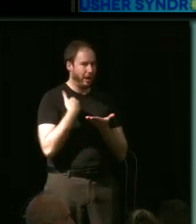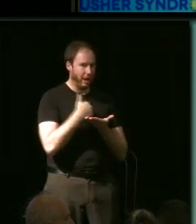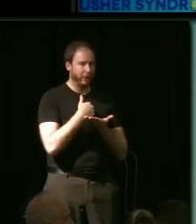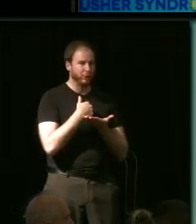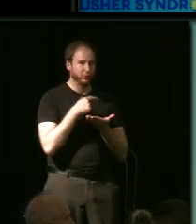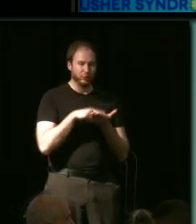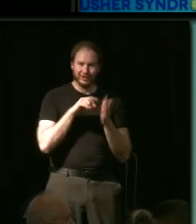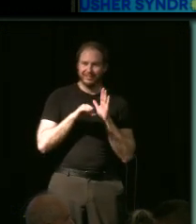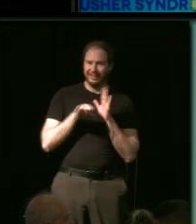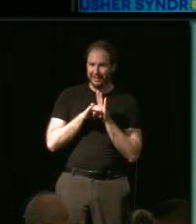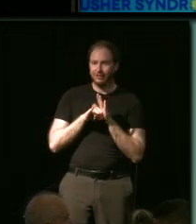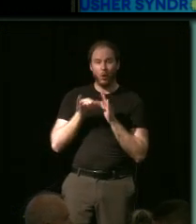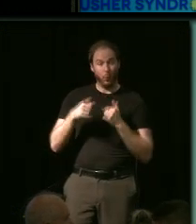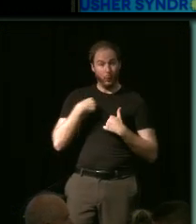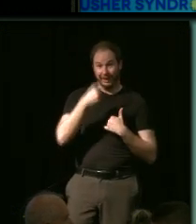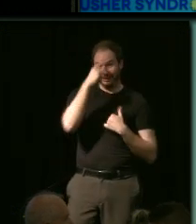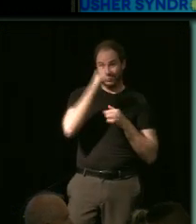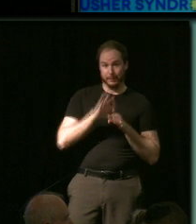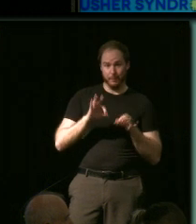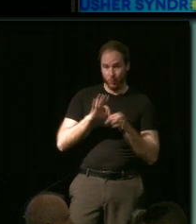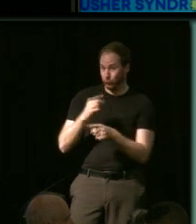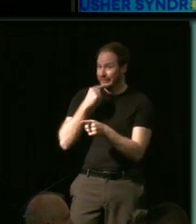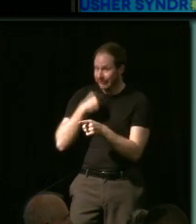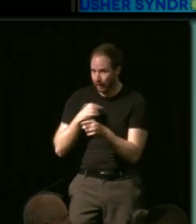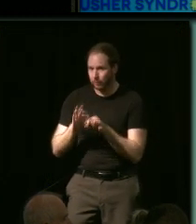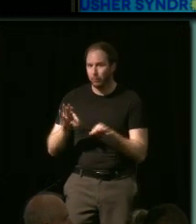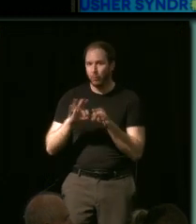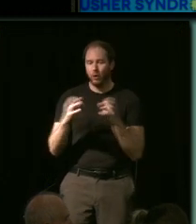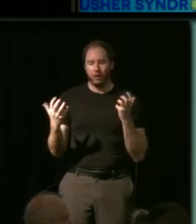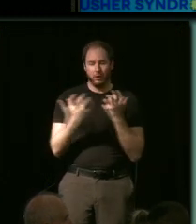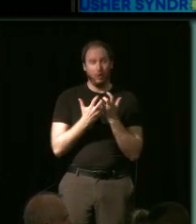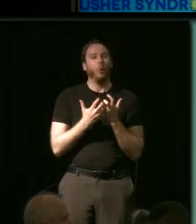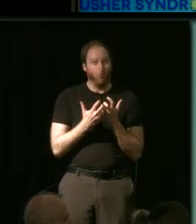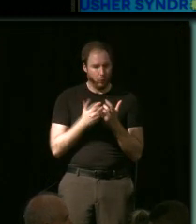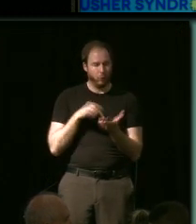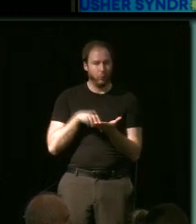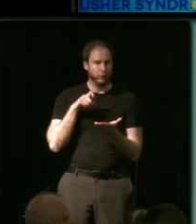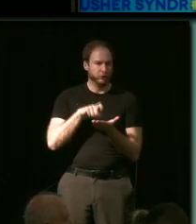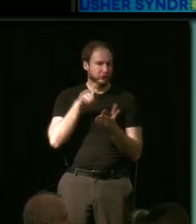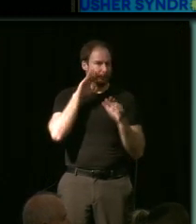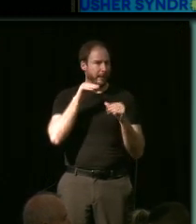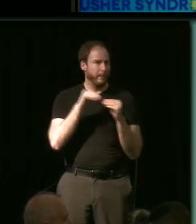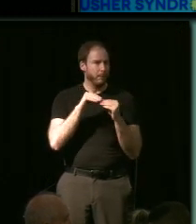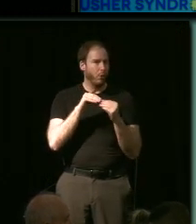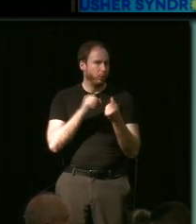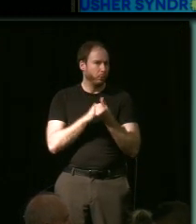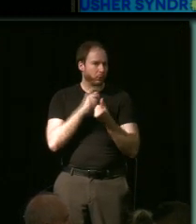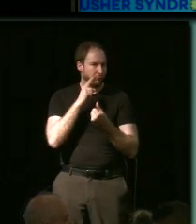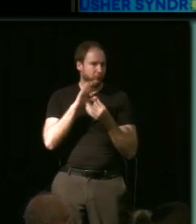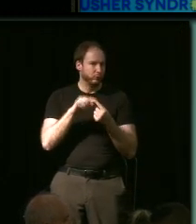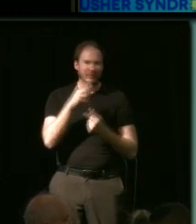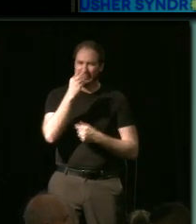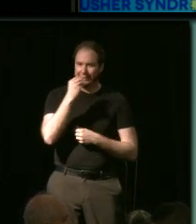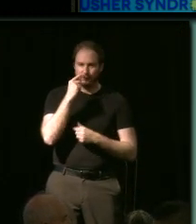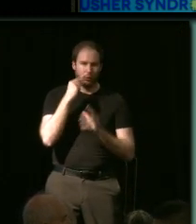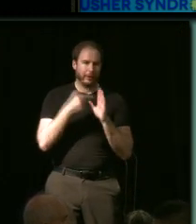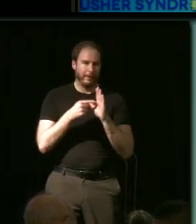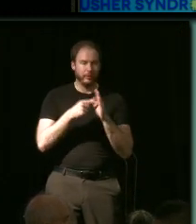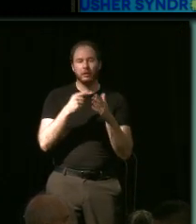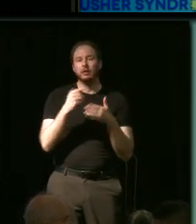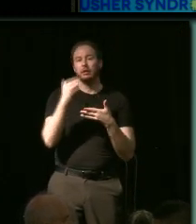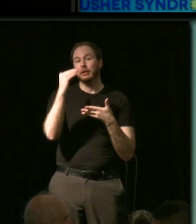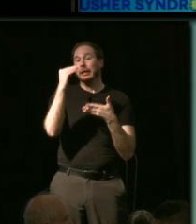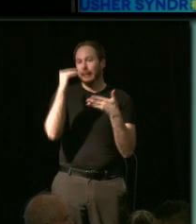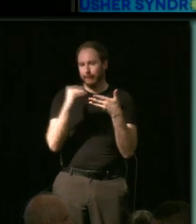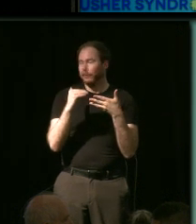important to us and what we think that the medical community and the research community should be looking at. The one below it is just